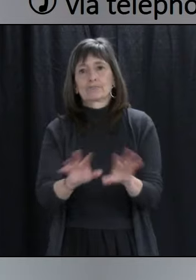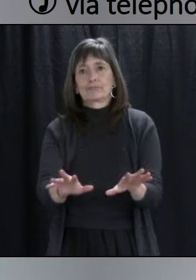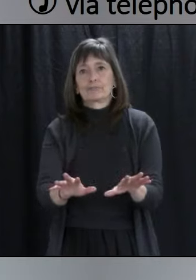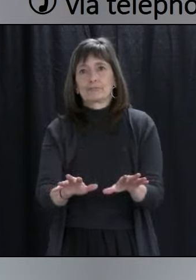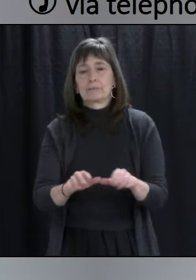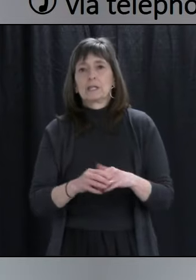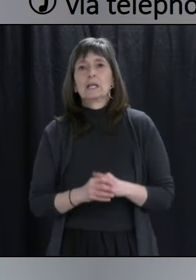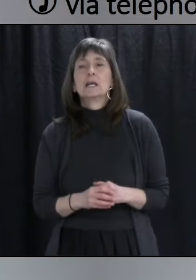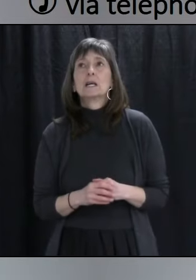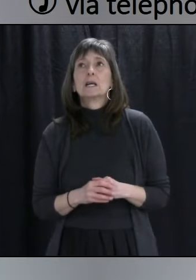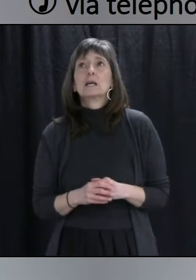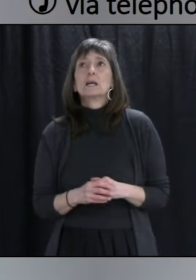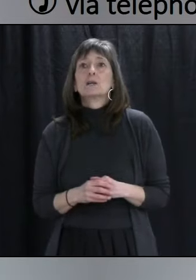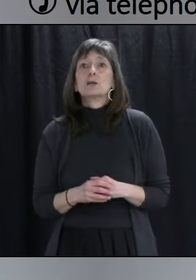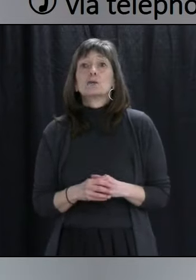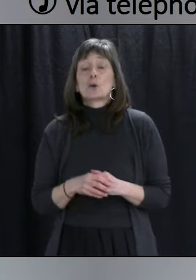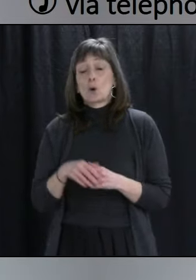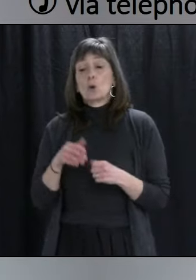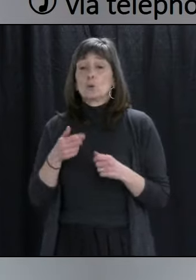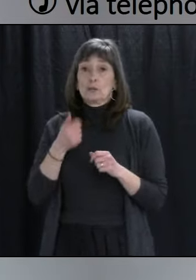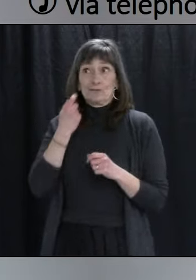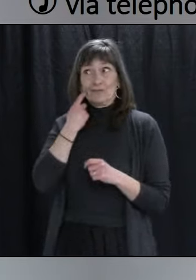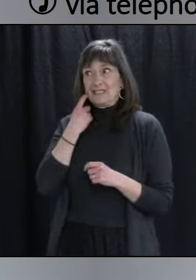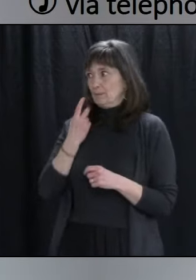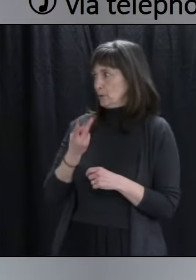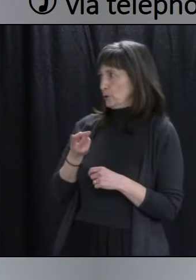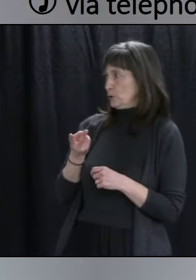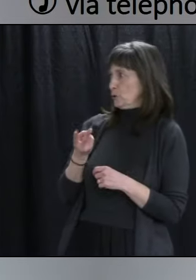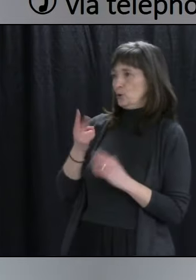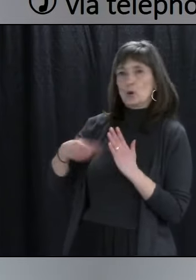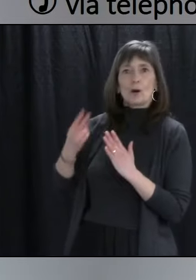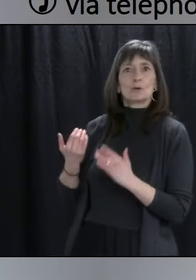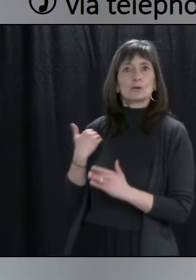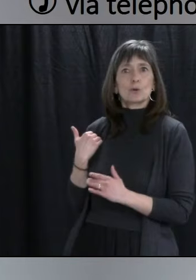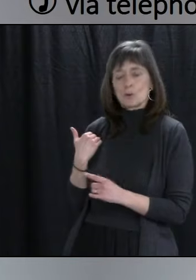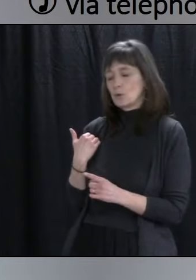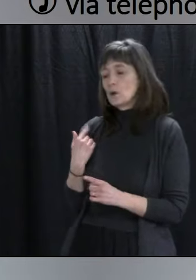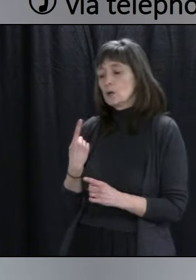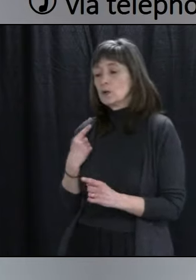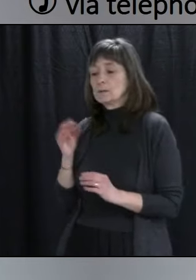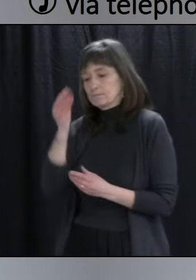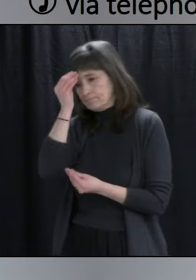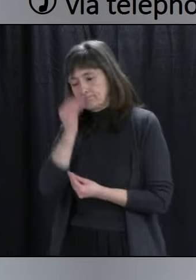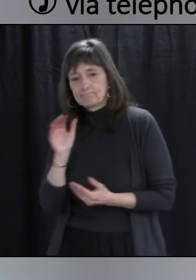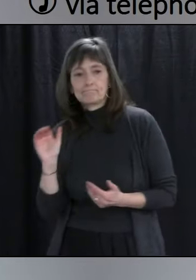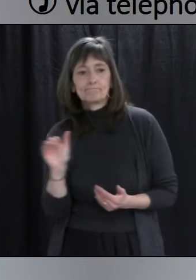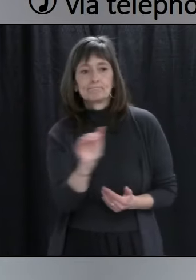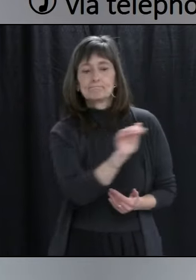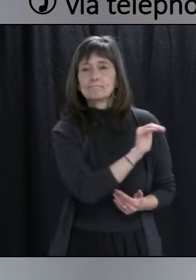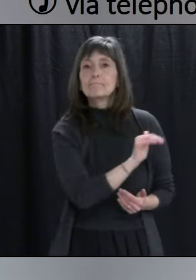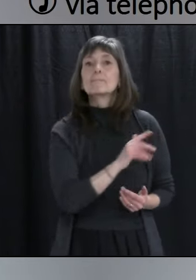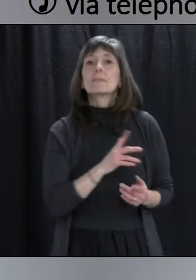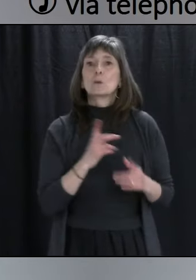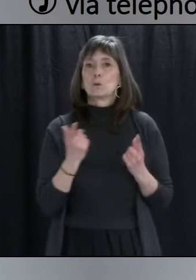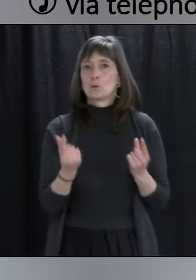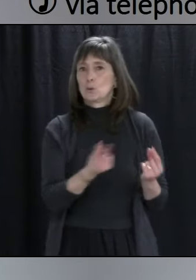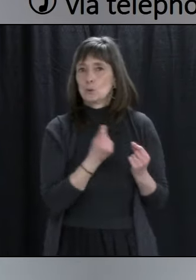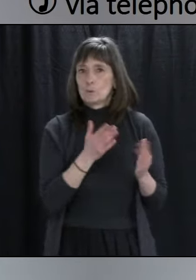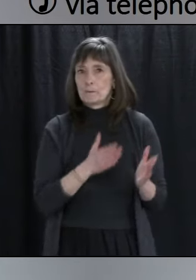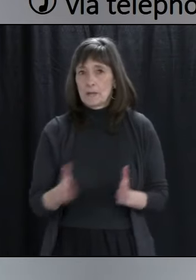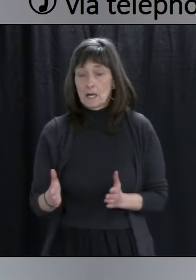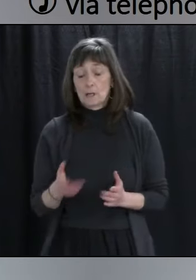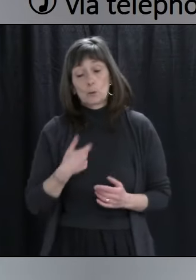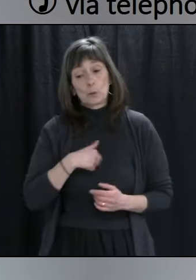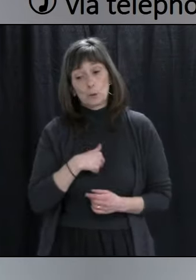further directives to the regional health authorities so their advice is consistent across the province. We did state